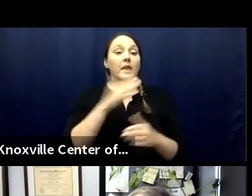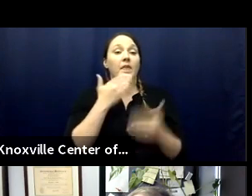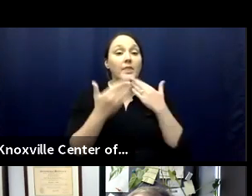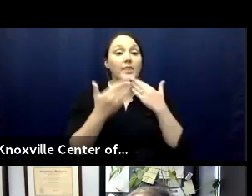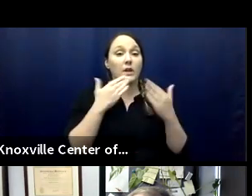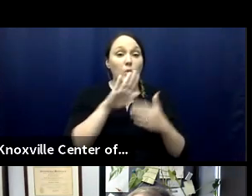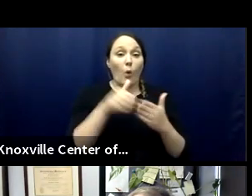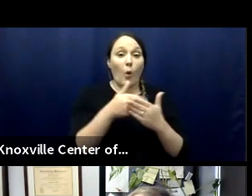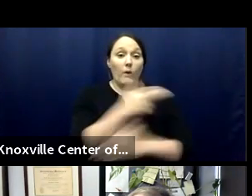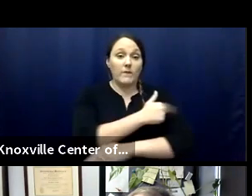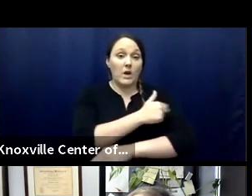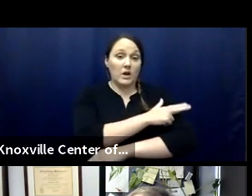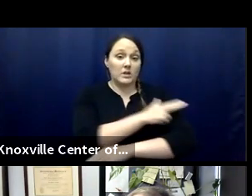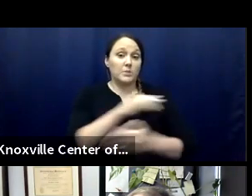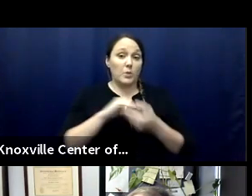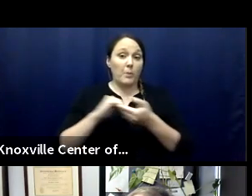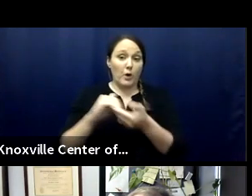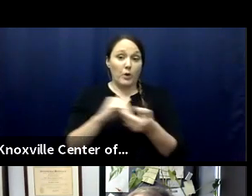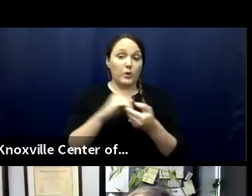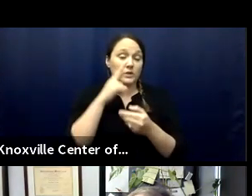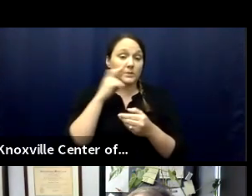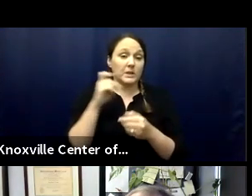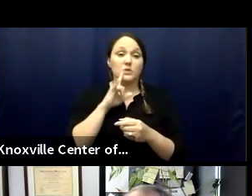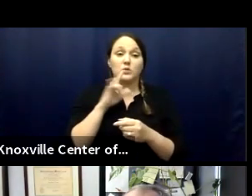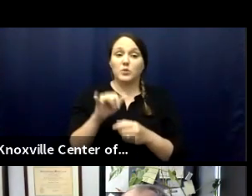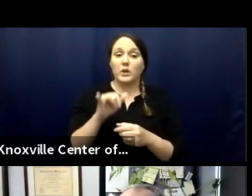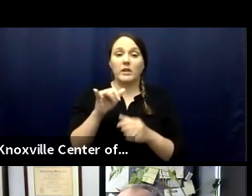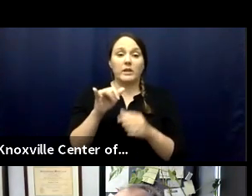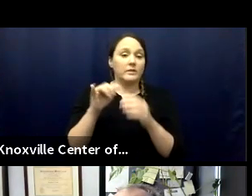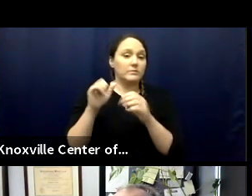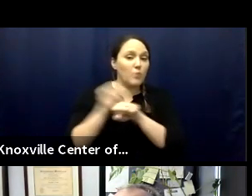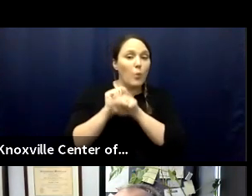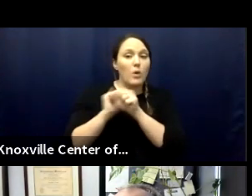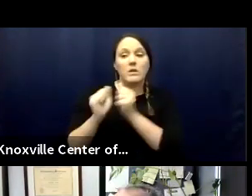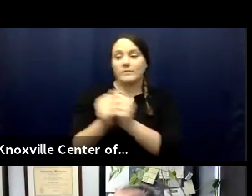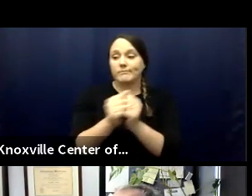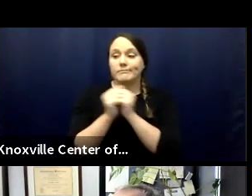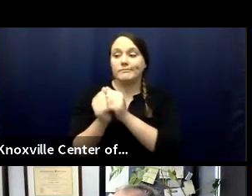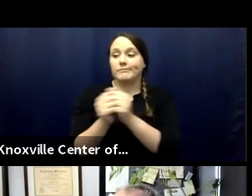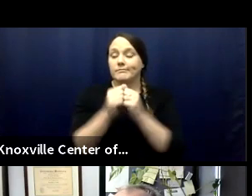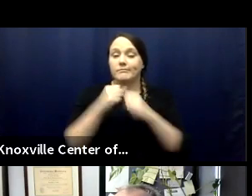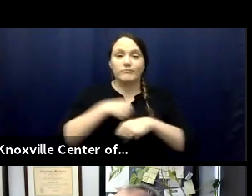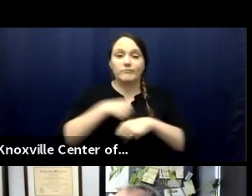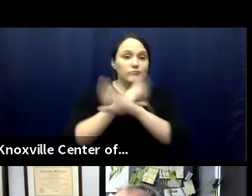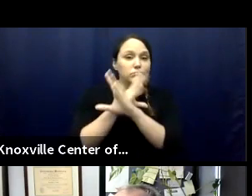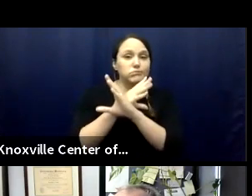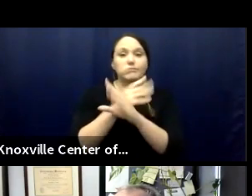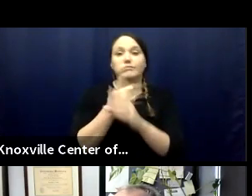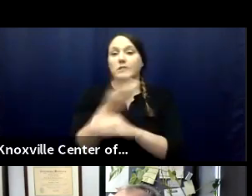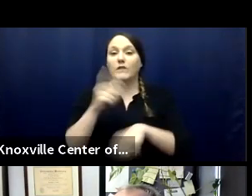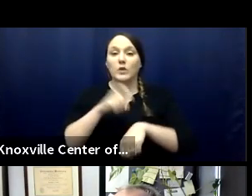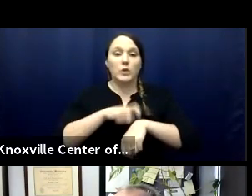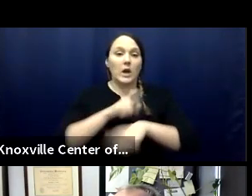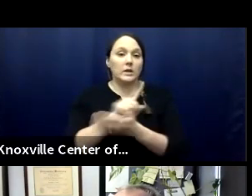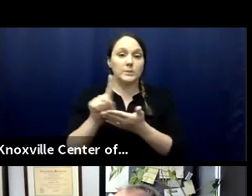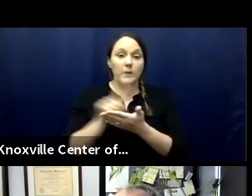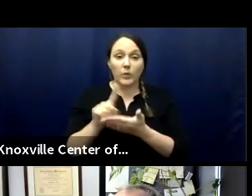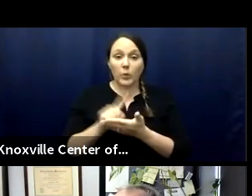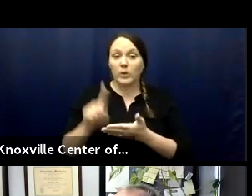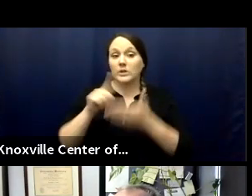it's truly been, just the level of collaboration, even just getting on these calls several times a week, just to check